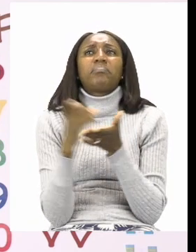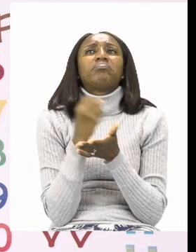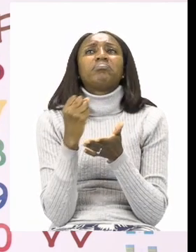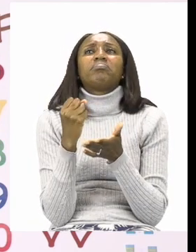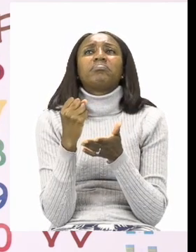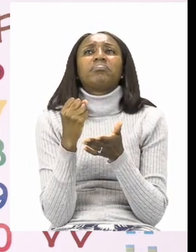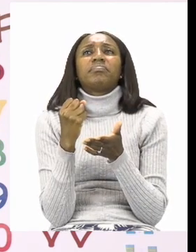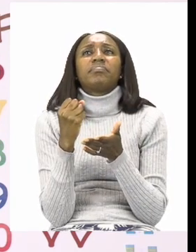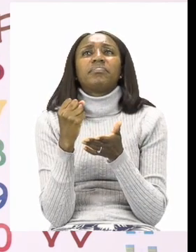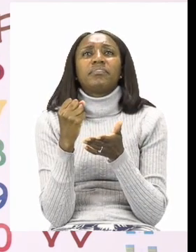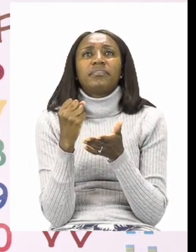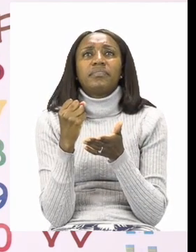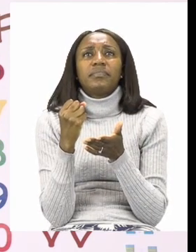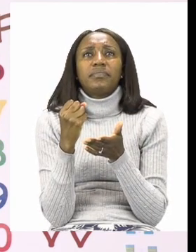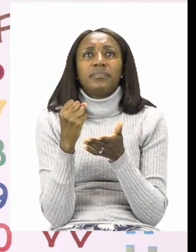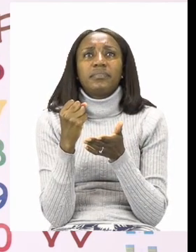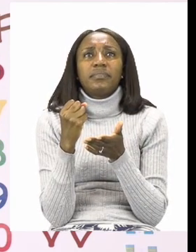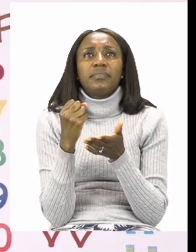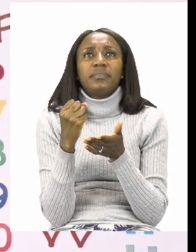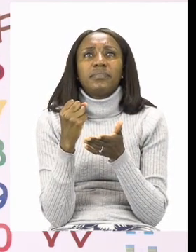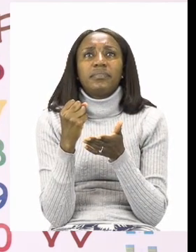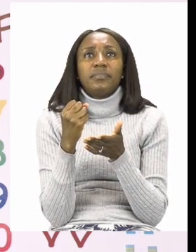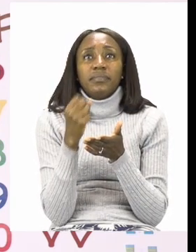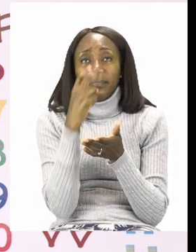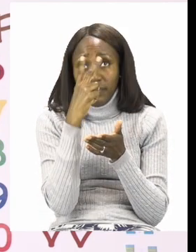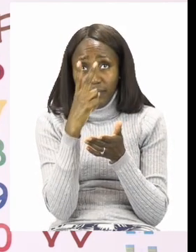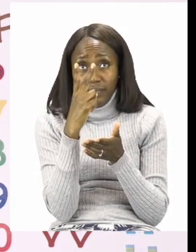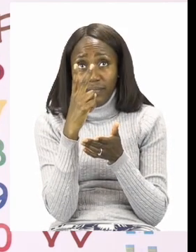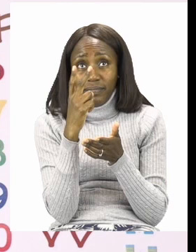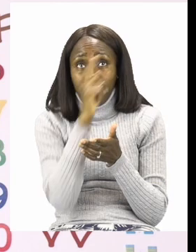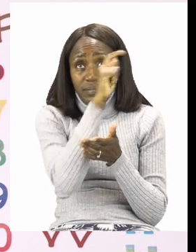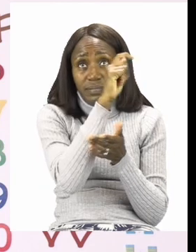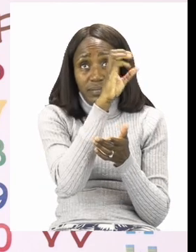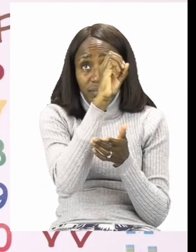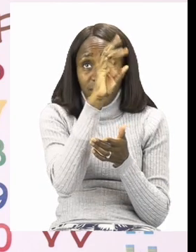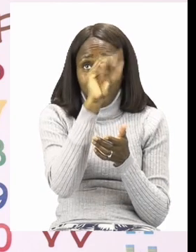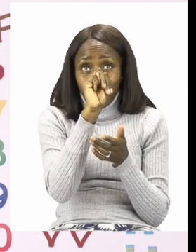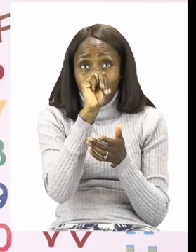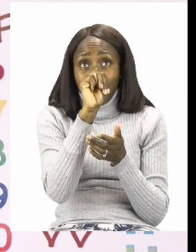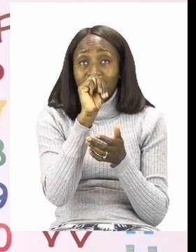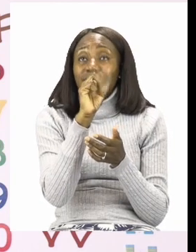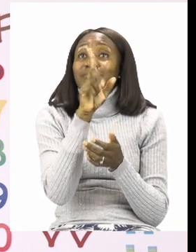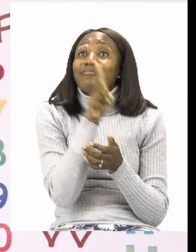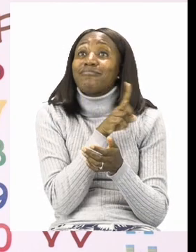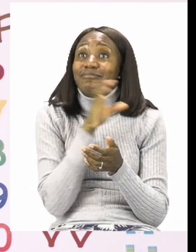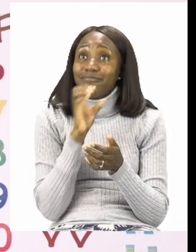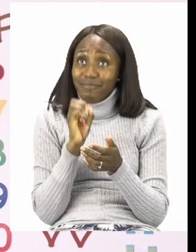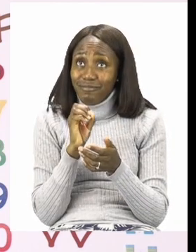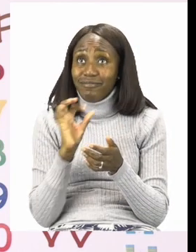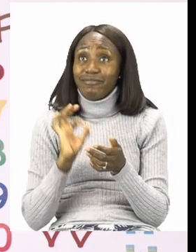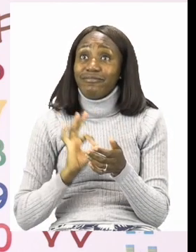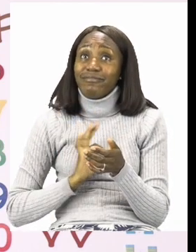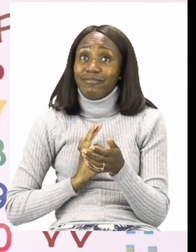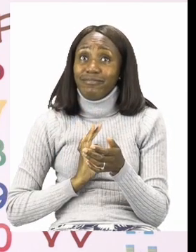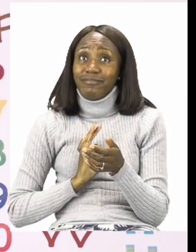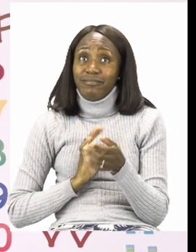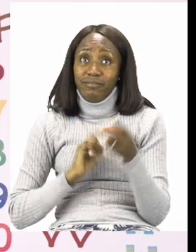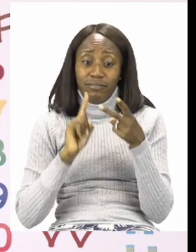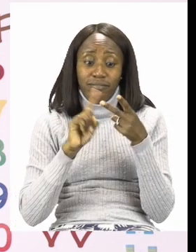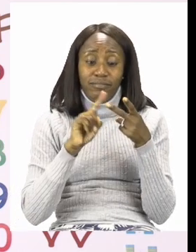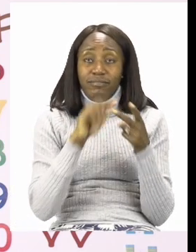friends. Let's quickly have a look at the number of medals again. Tom won 10